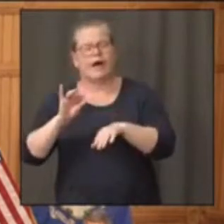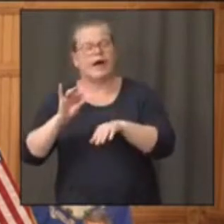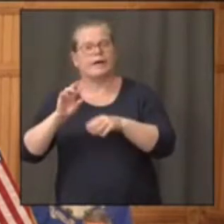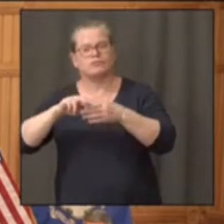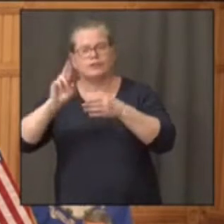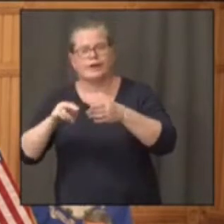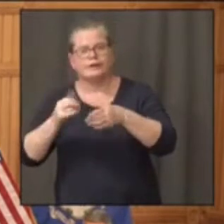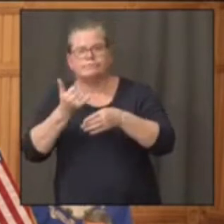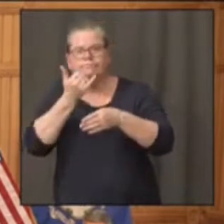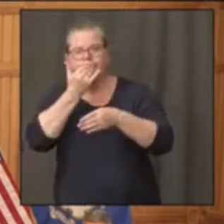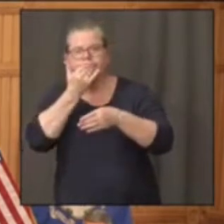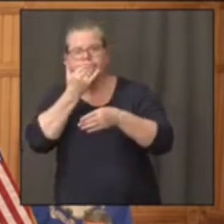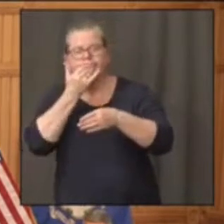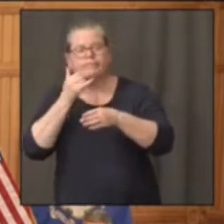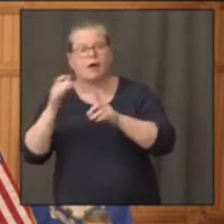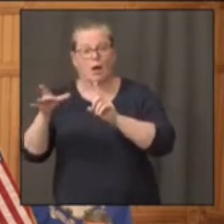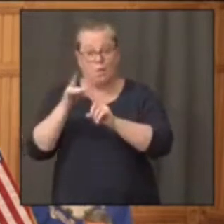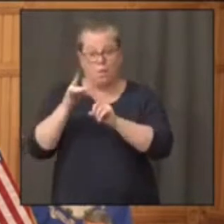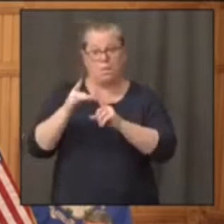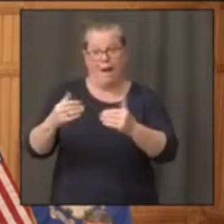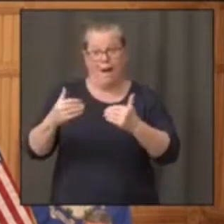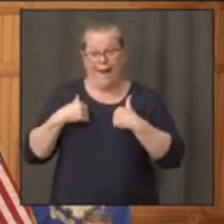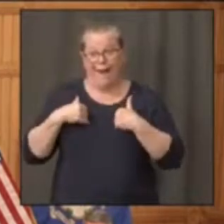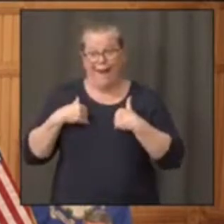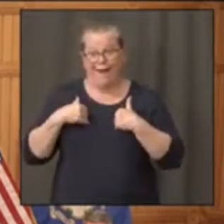were tested positive were